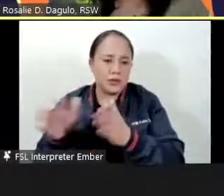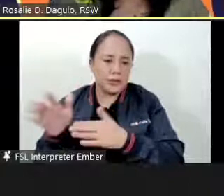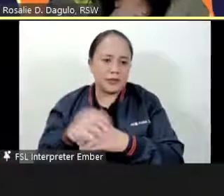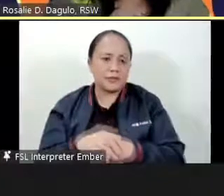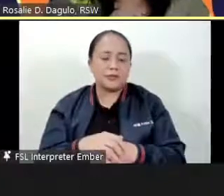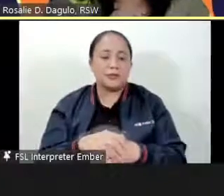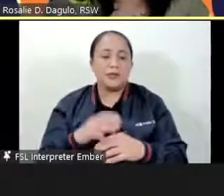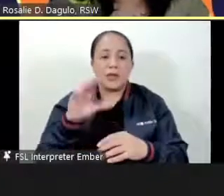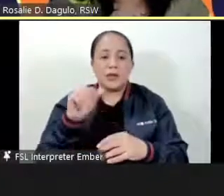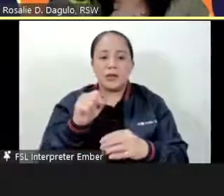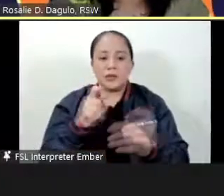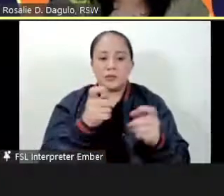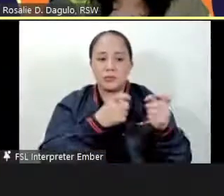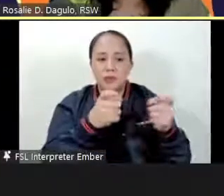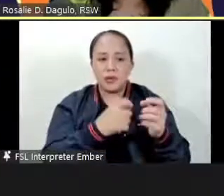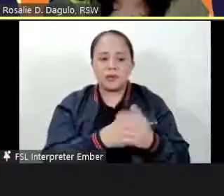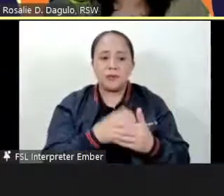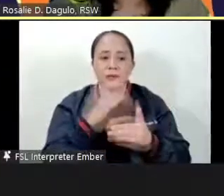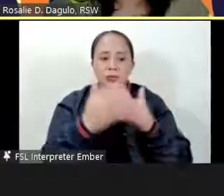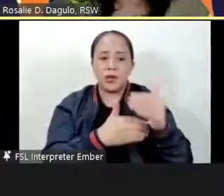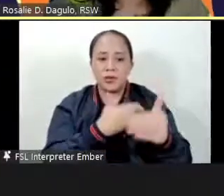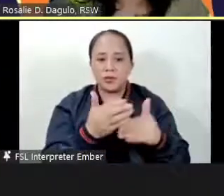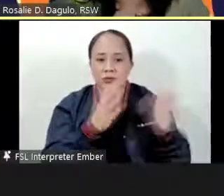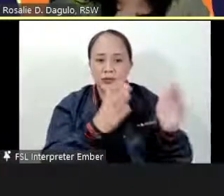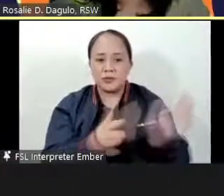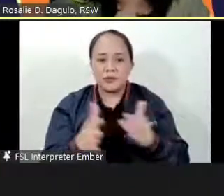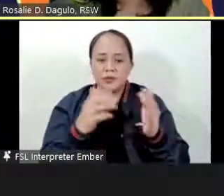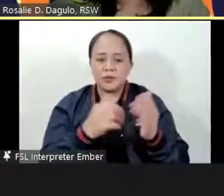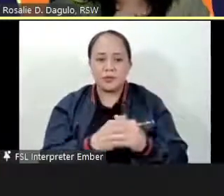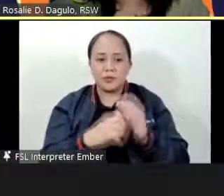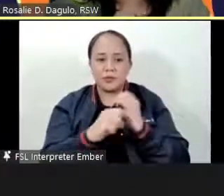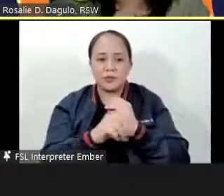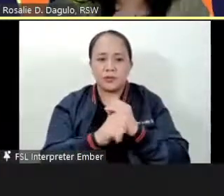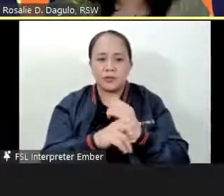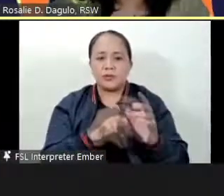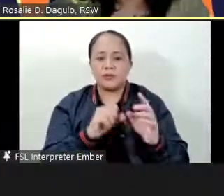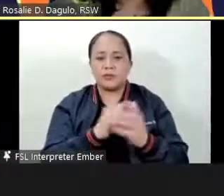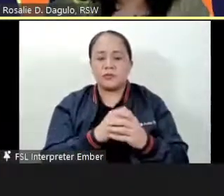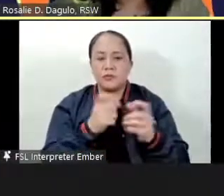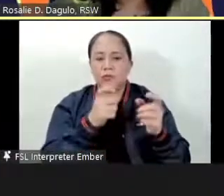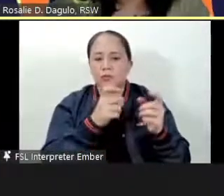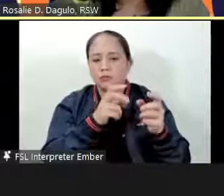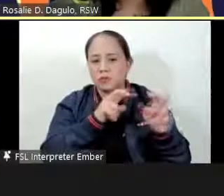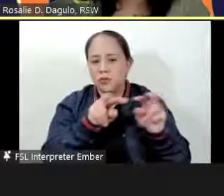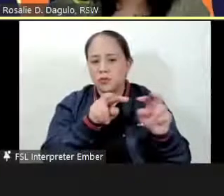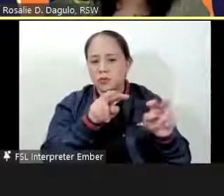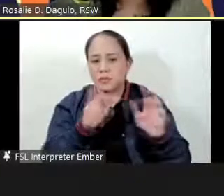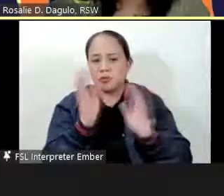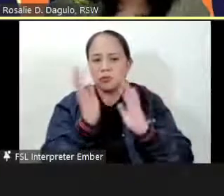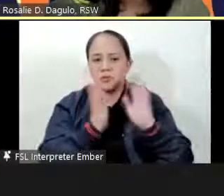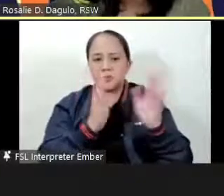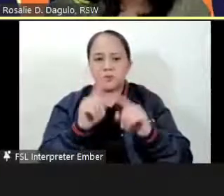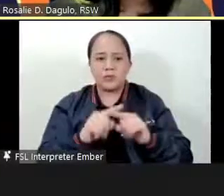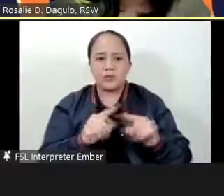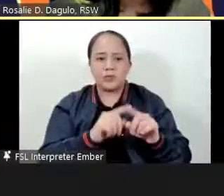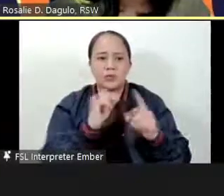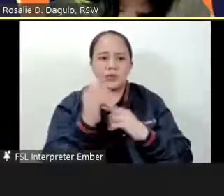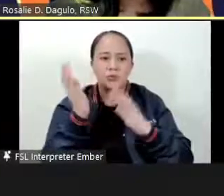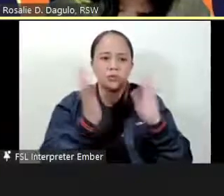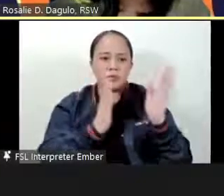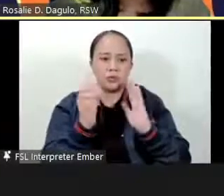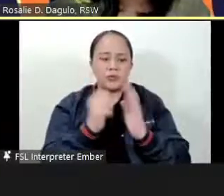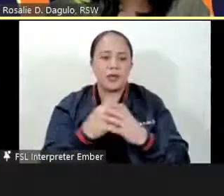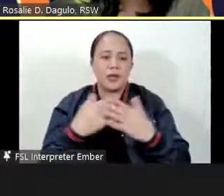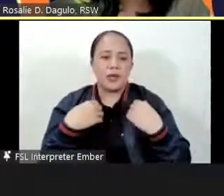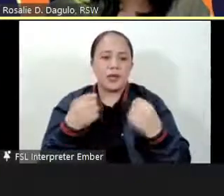for, and monitor services from different social services or healthcare organizations and staff on behalf